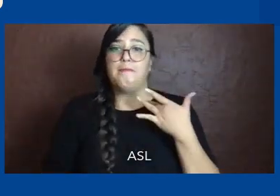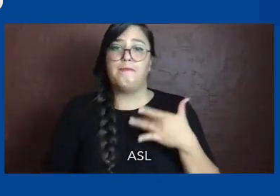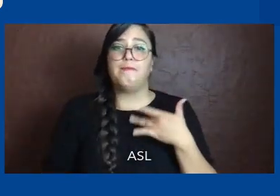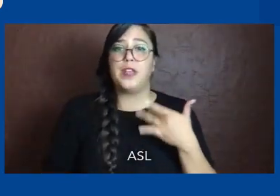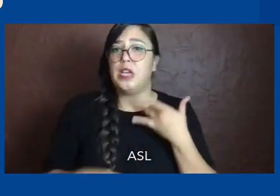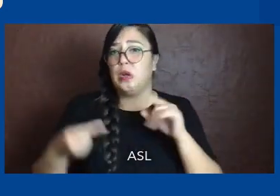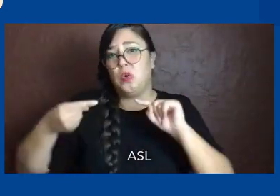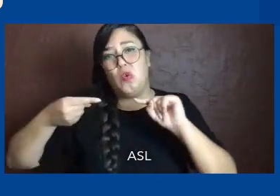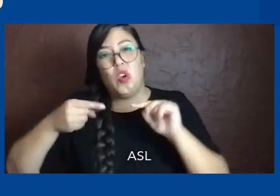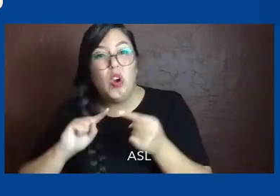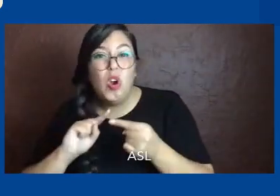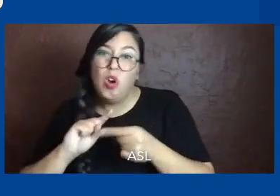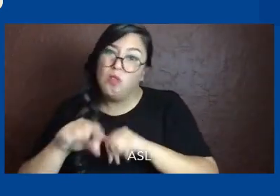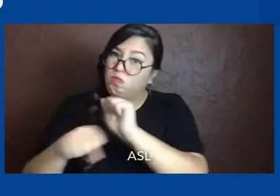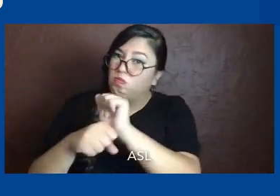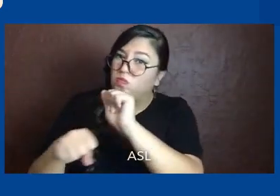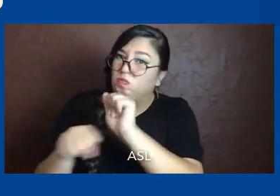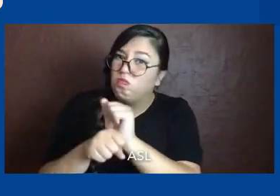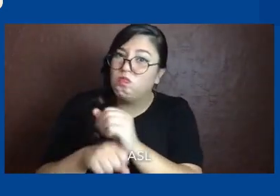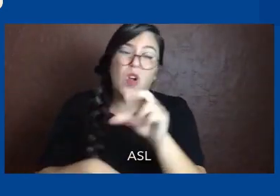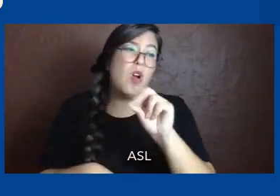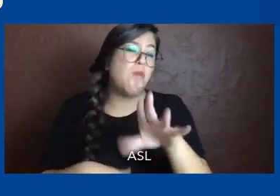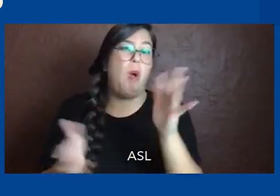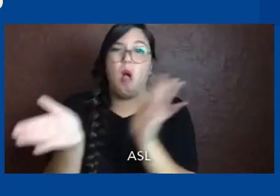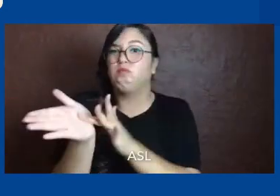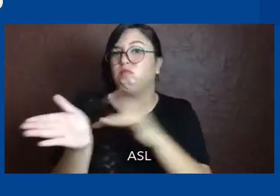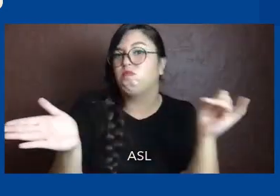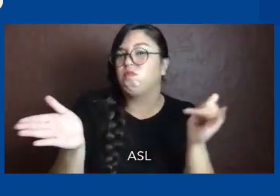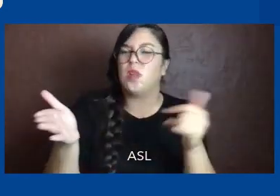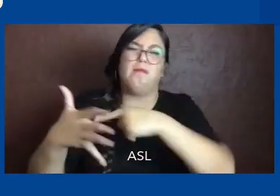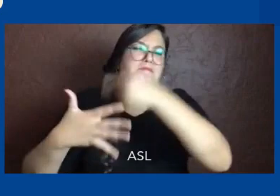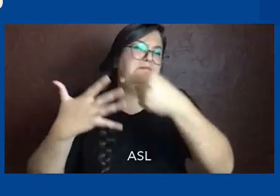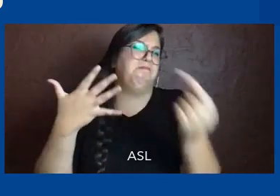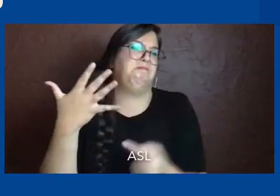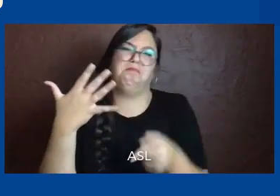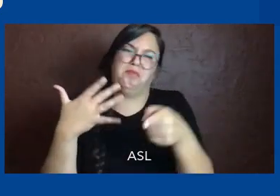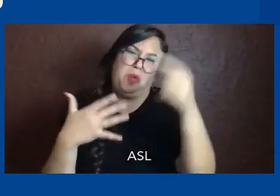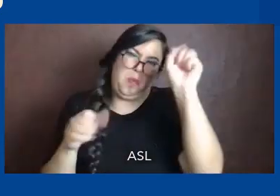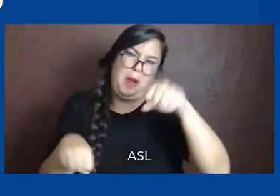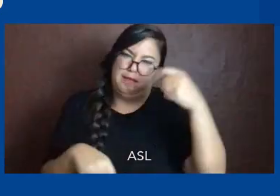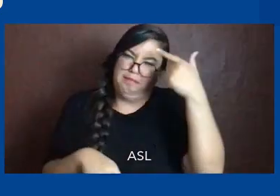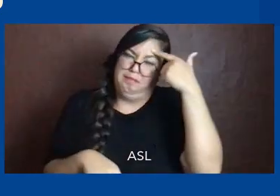hurt on the job or being taken advantage of or whatever, you can imagine.